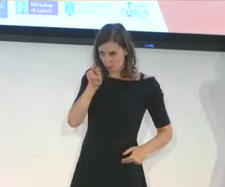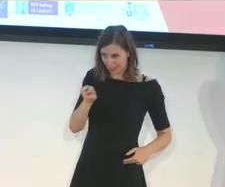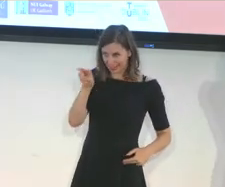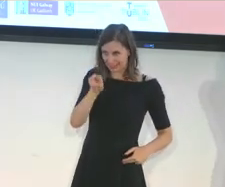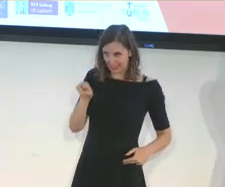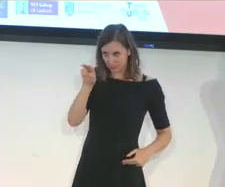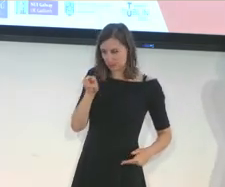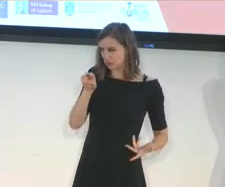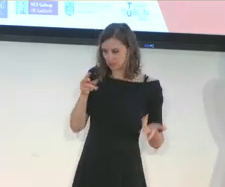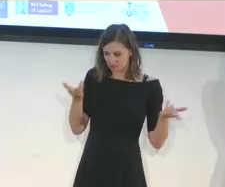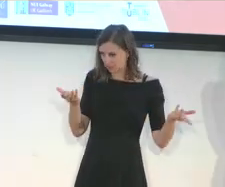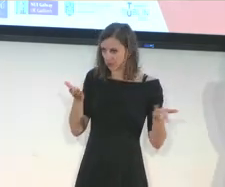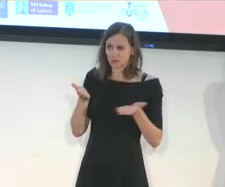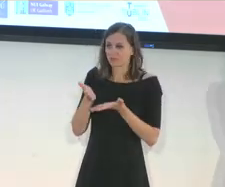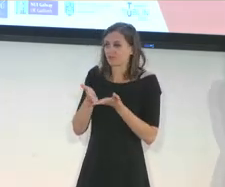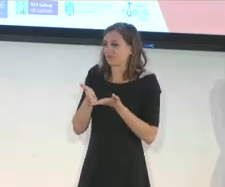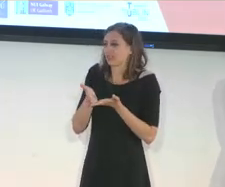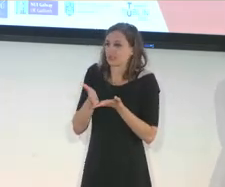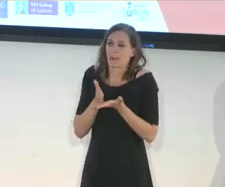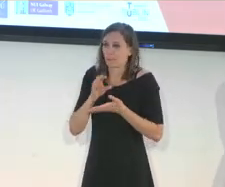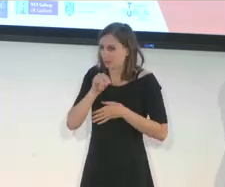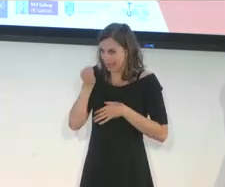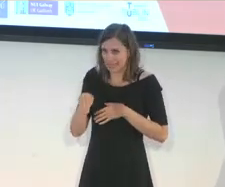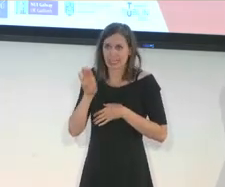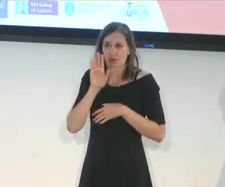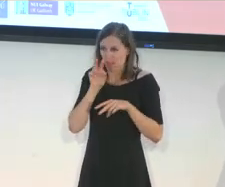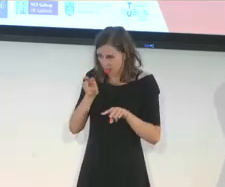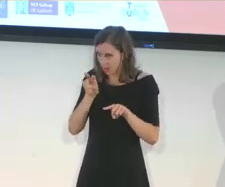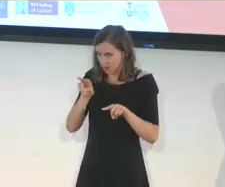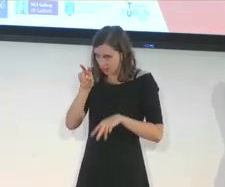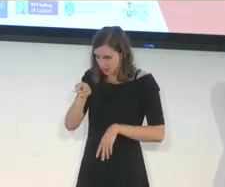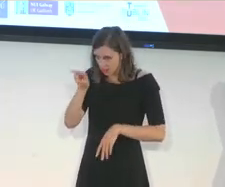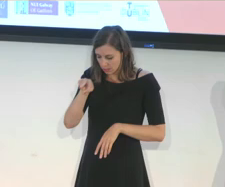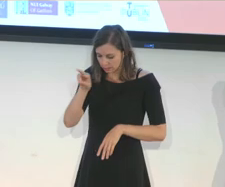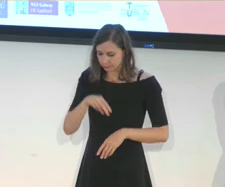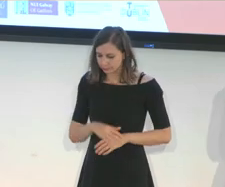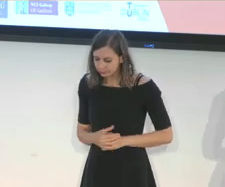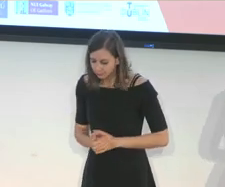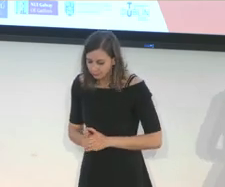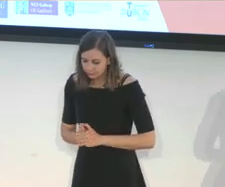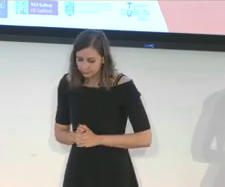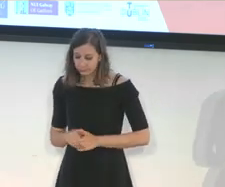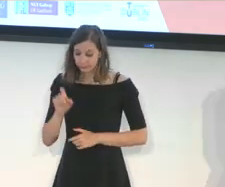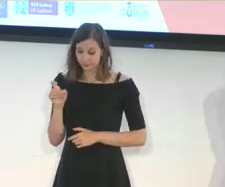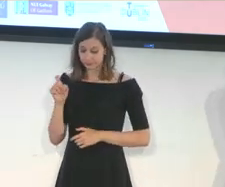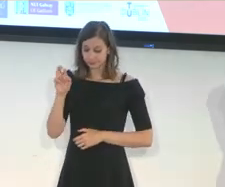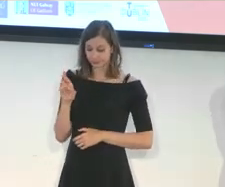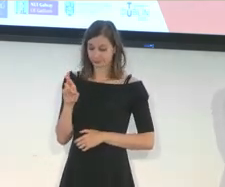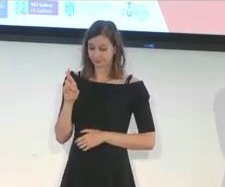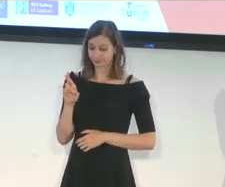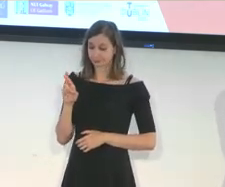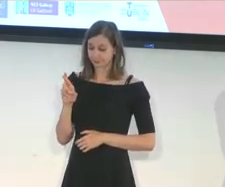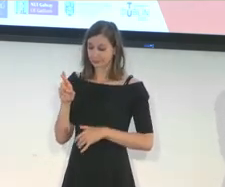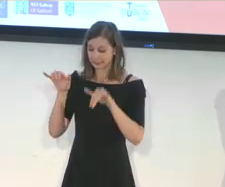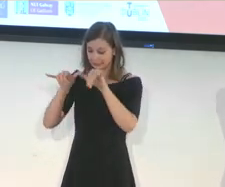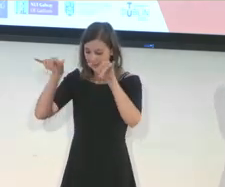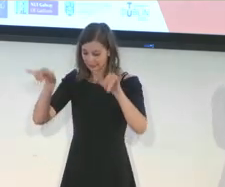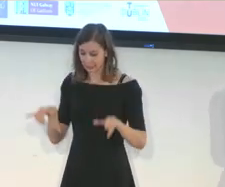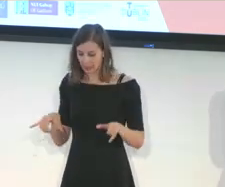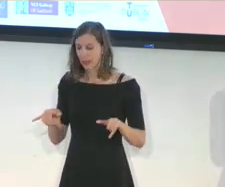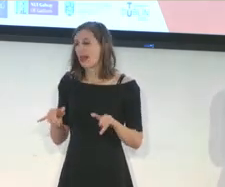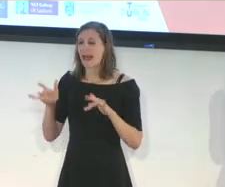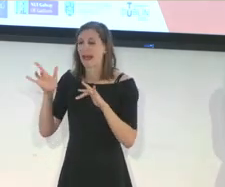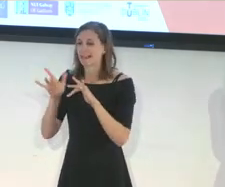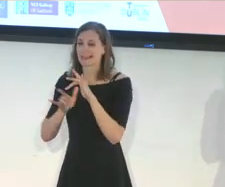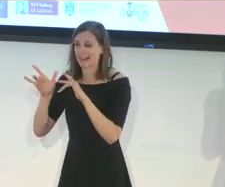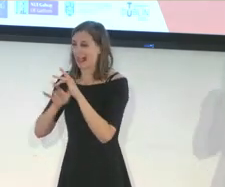vision as well. As I mentioned earlier, lack of accommodations in XR systems for disabled segments of the society is a